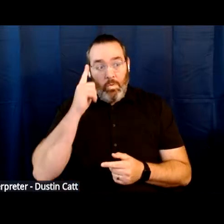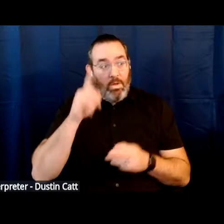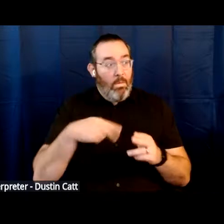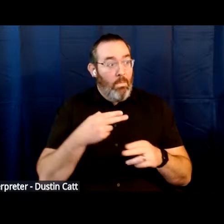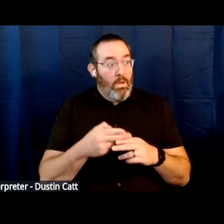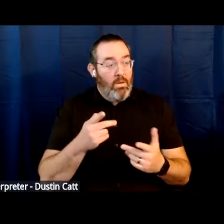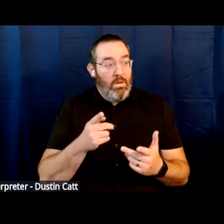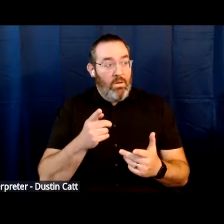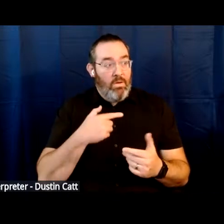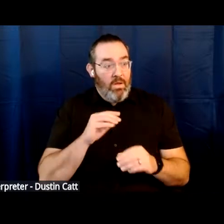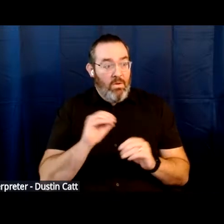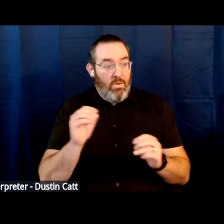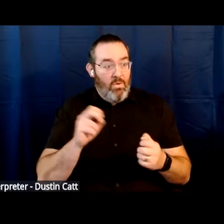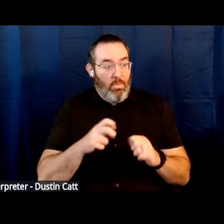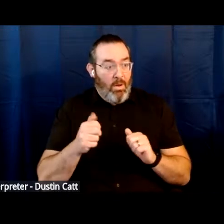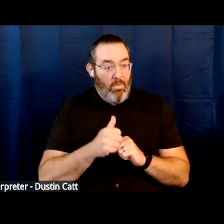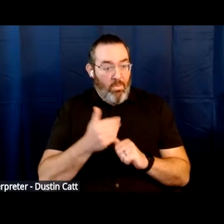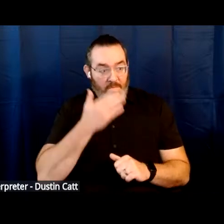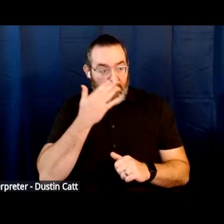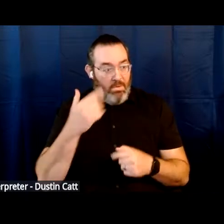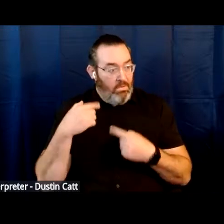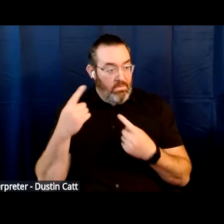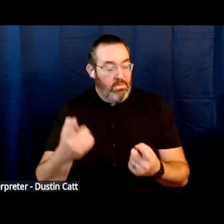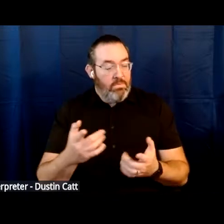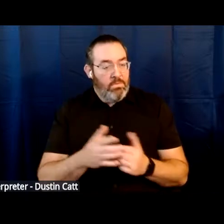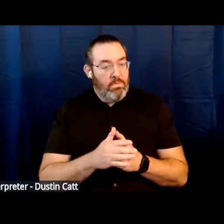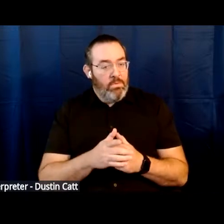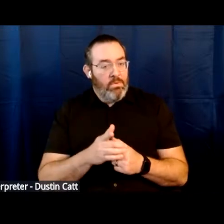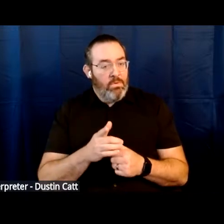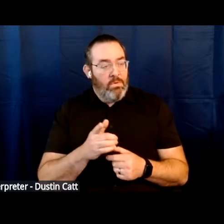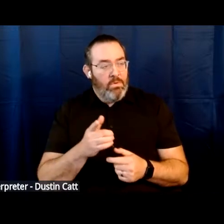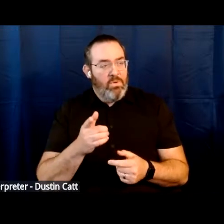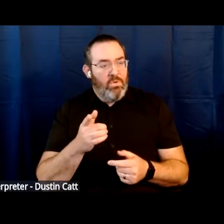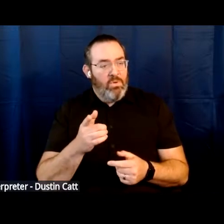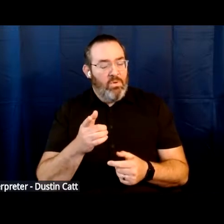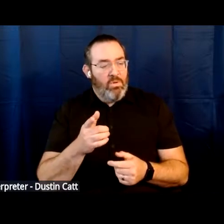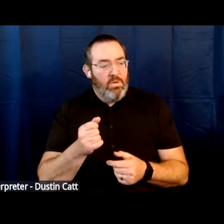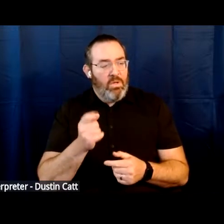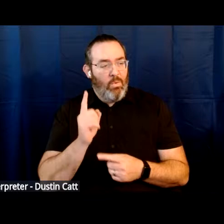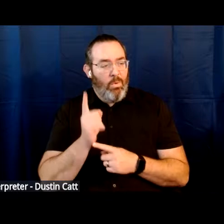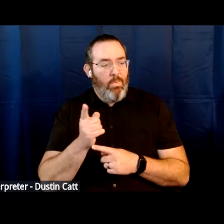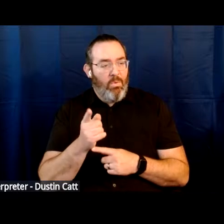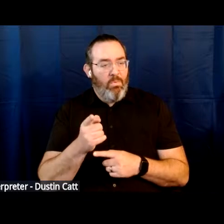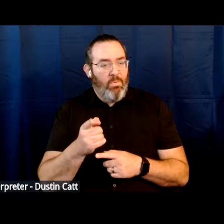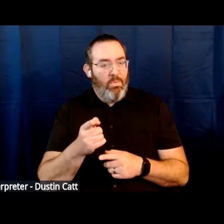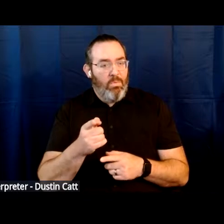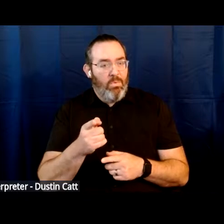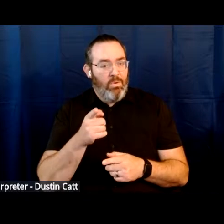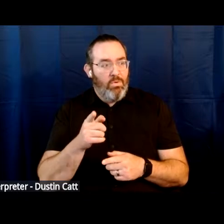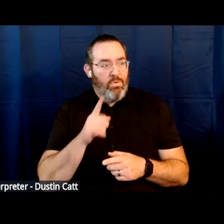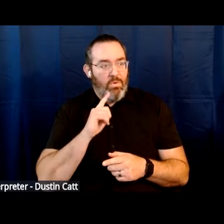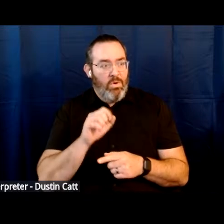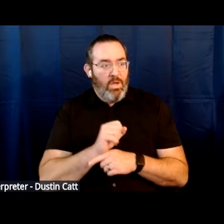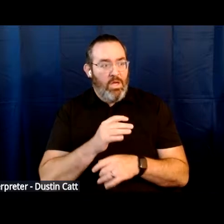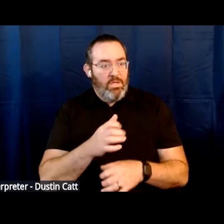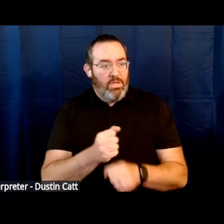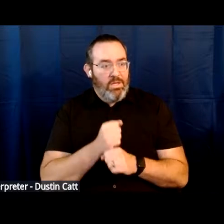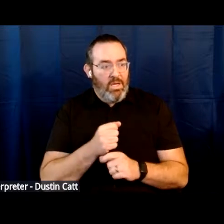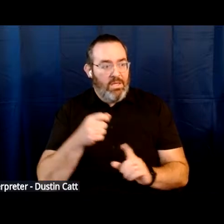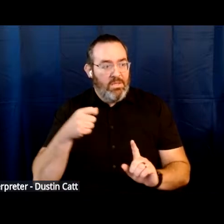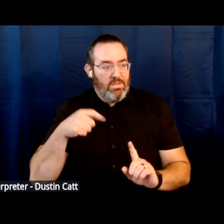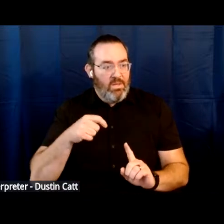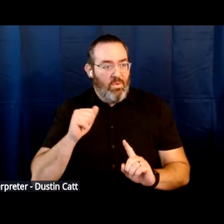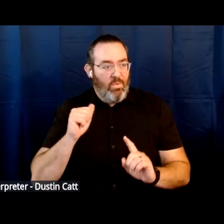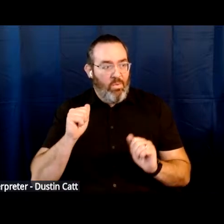impairment with your sense of smell, you can take a moment to notice that you're actually receiving signals all the time right now